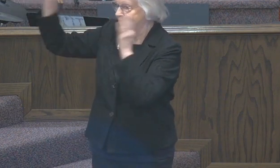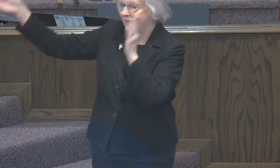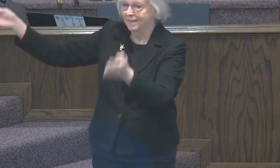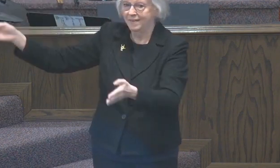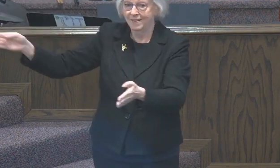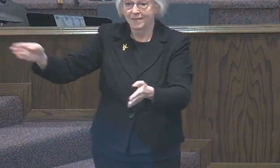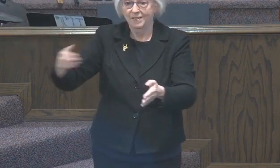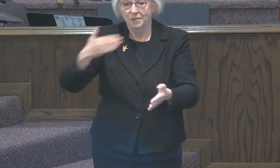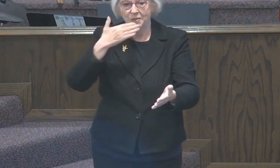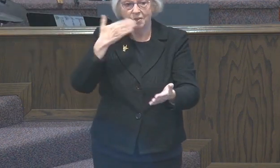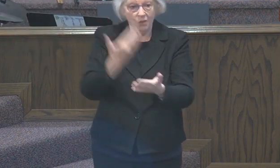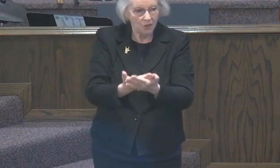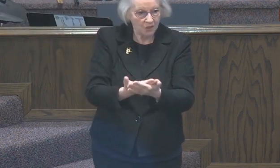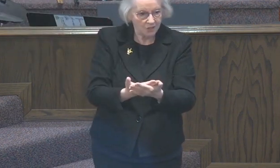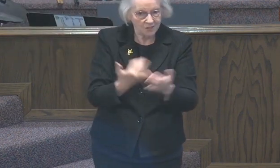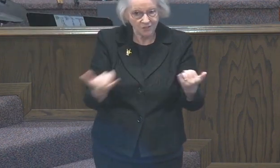Refreshed?